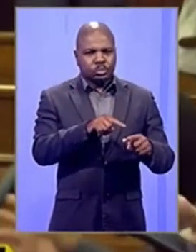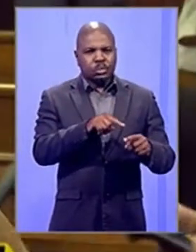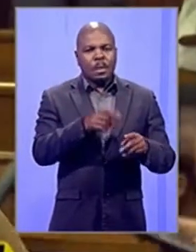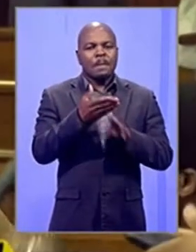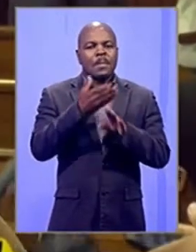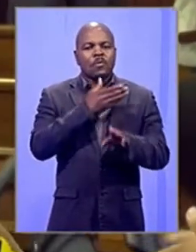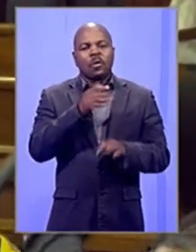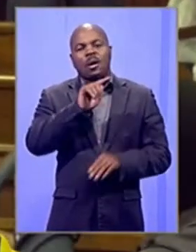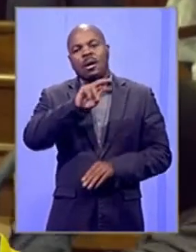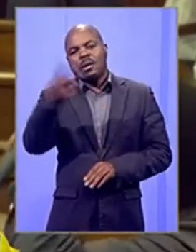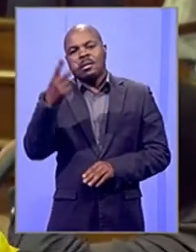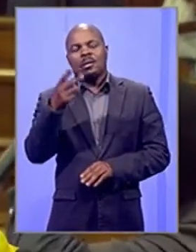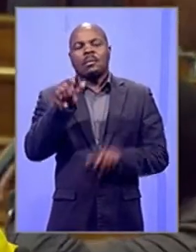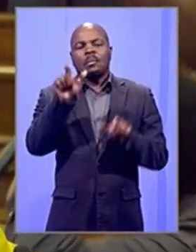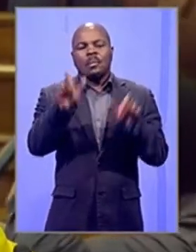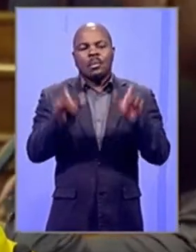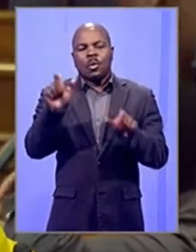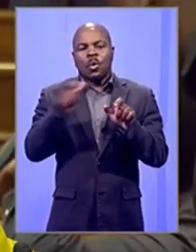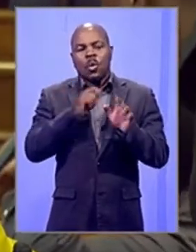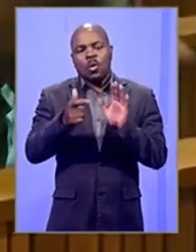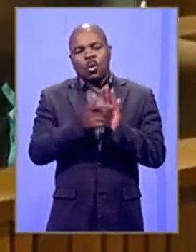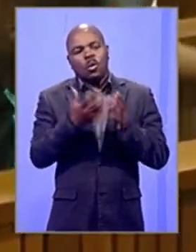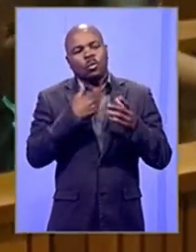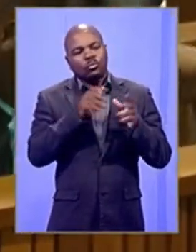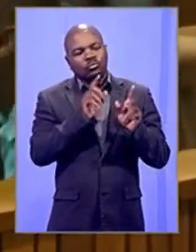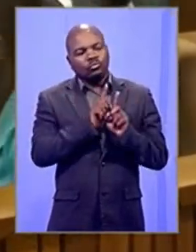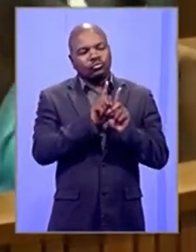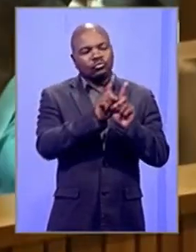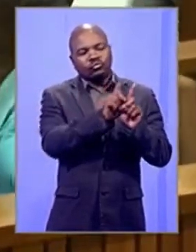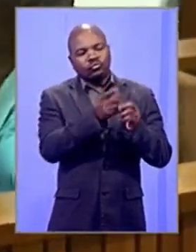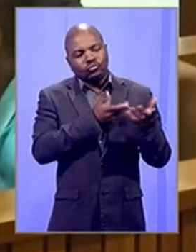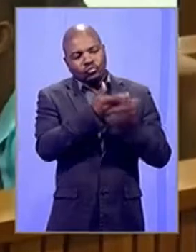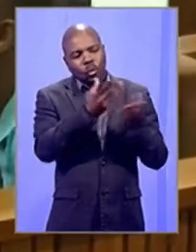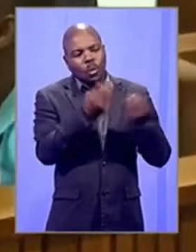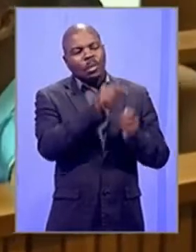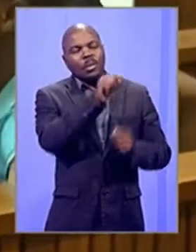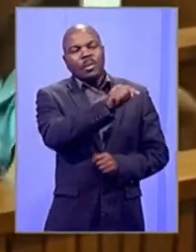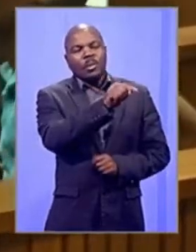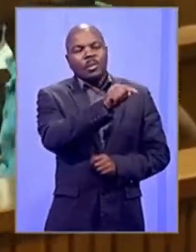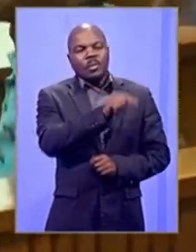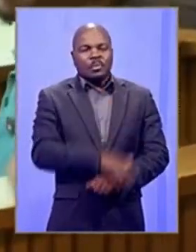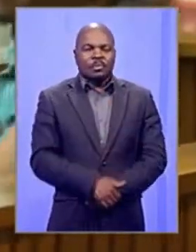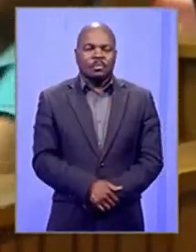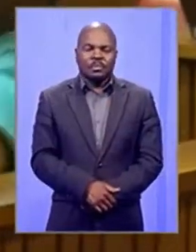baemedi ba bangwe ba molao ba gana go sepela le Tifo go bolela le moahlodi.